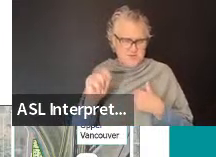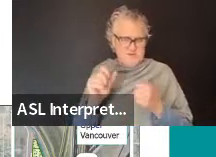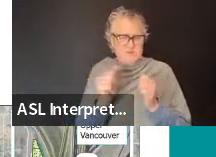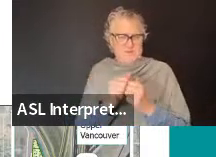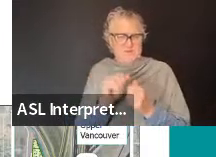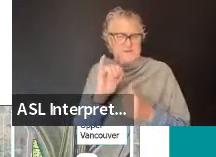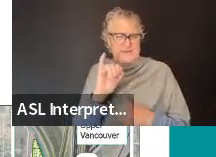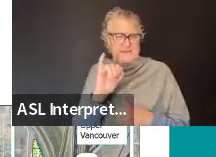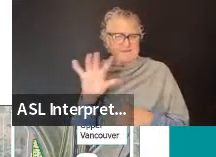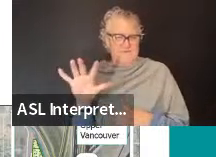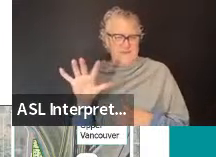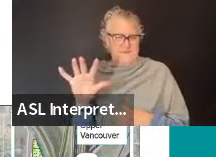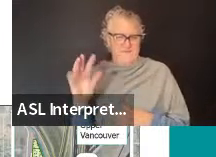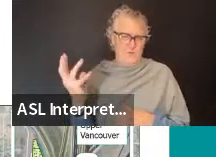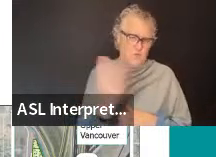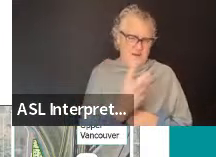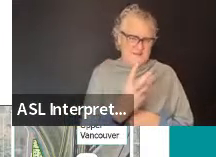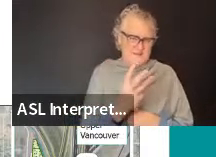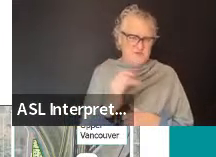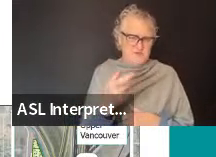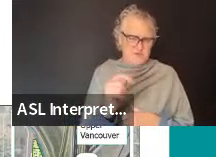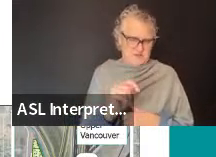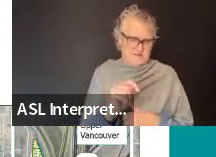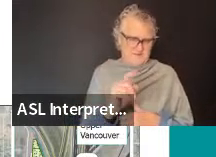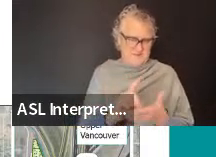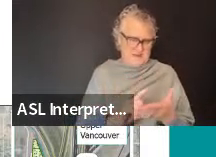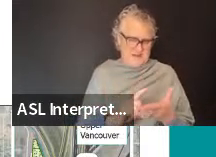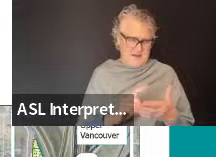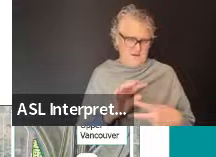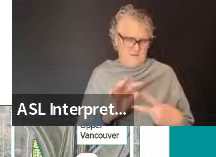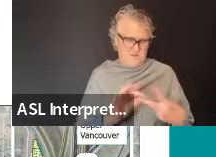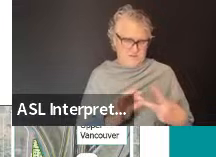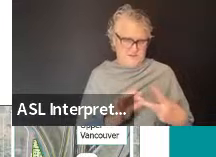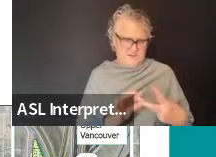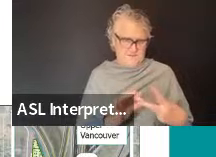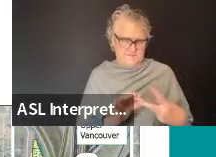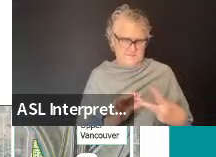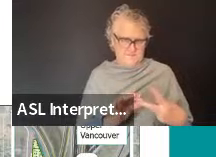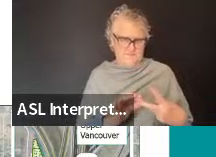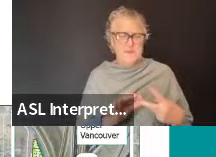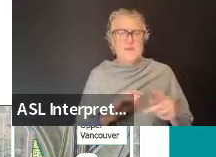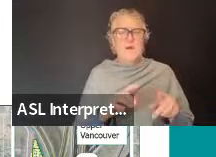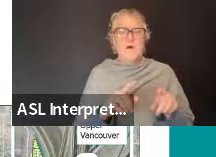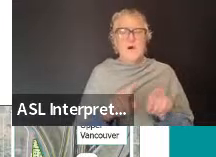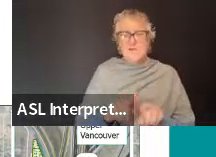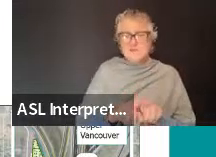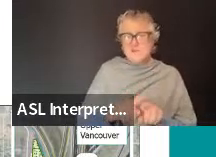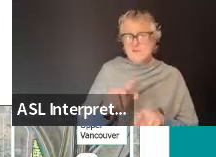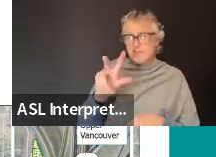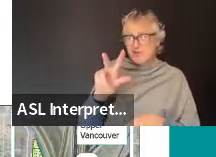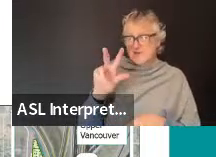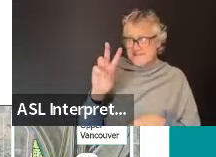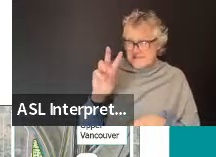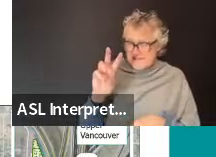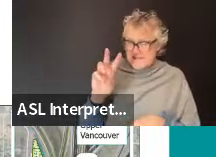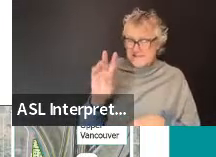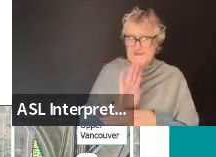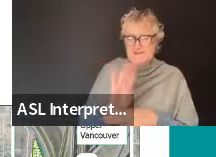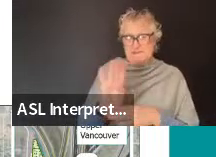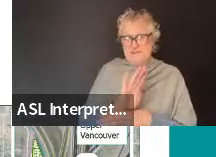westward shift affecting would occur. And that would affect up to